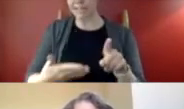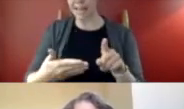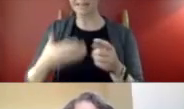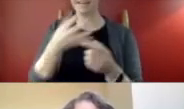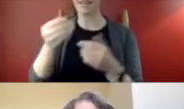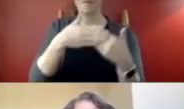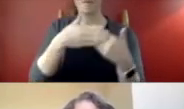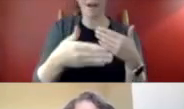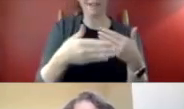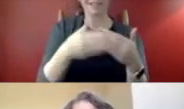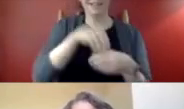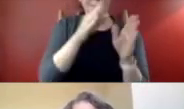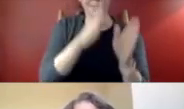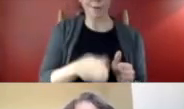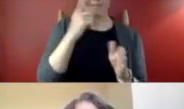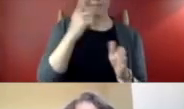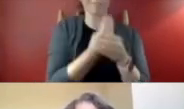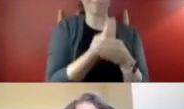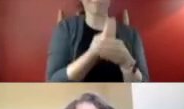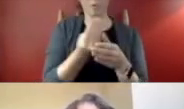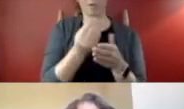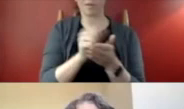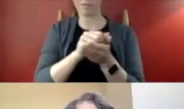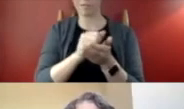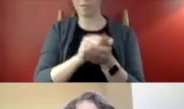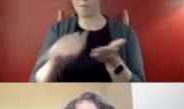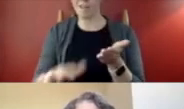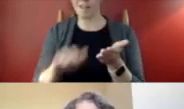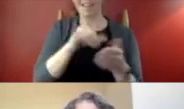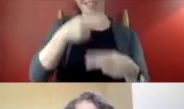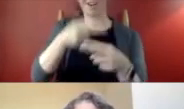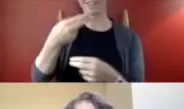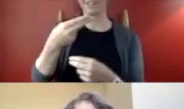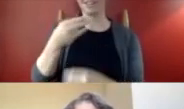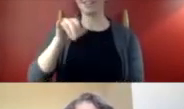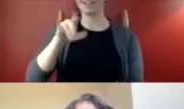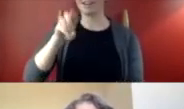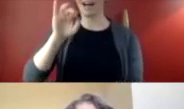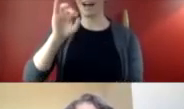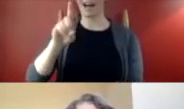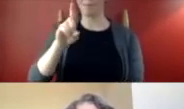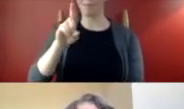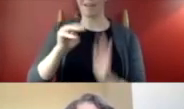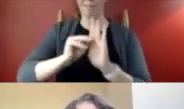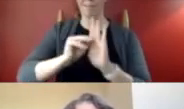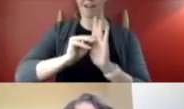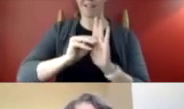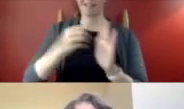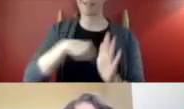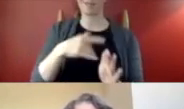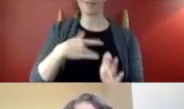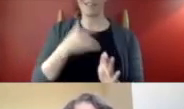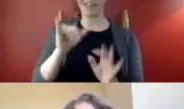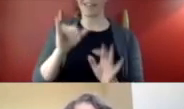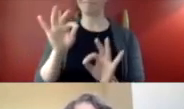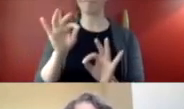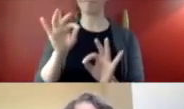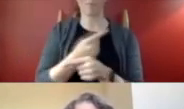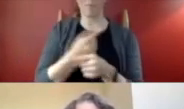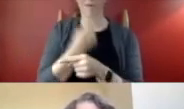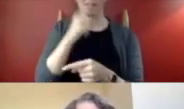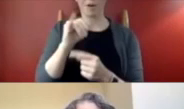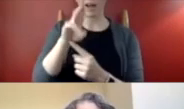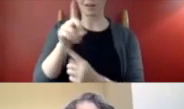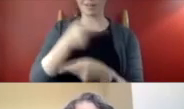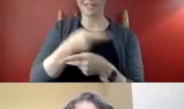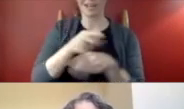removal, we're calling that a hybrid model. We're finding the hybrid model particularly appropriate for IUD care during the pandemic, and we